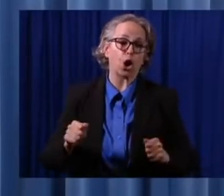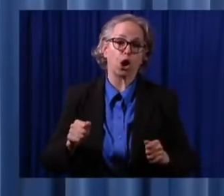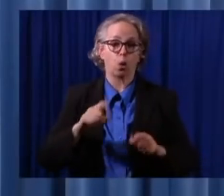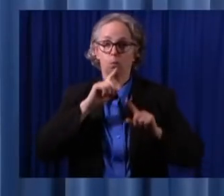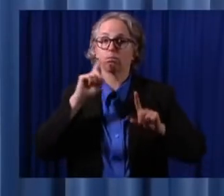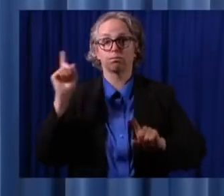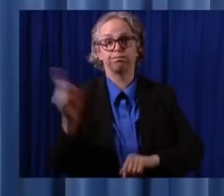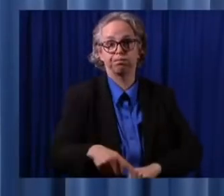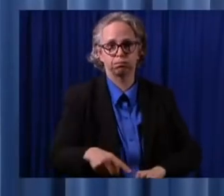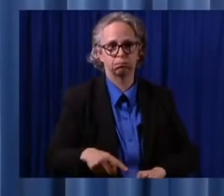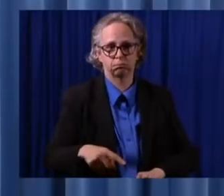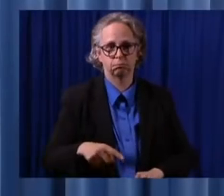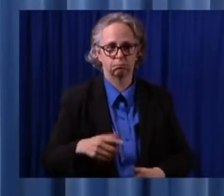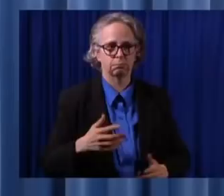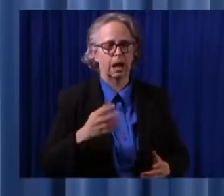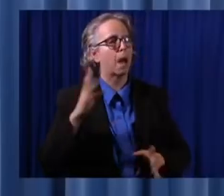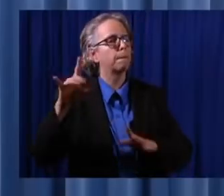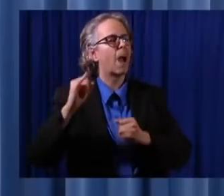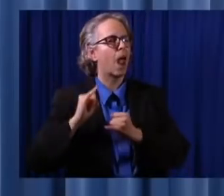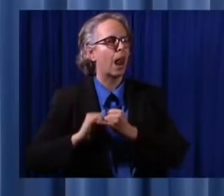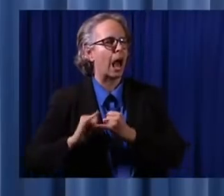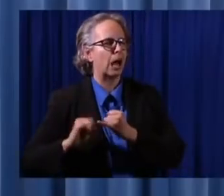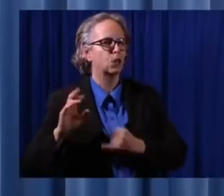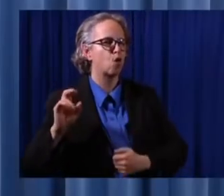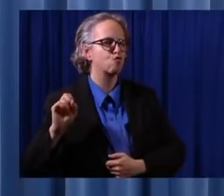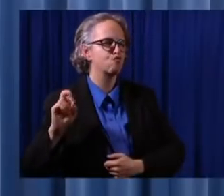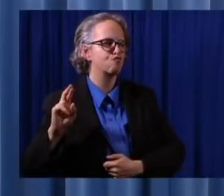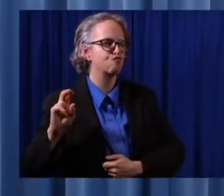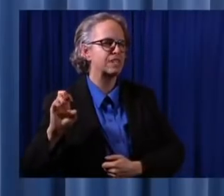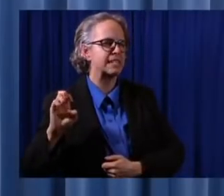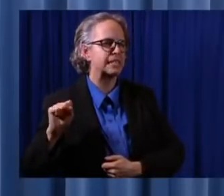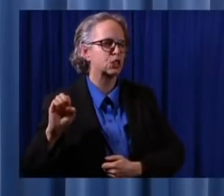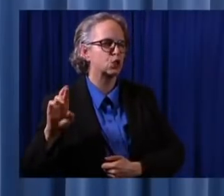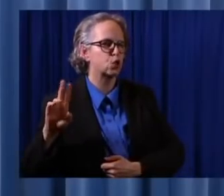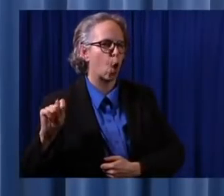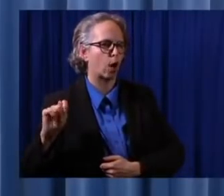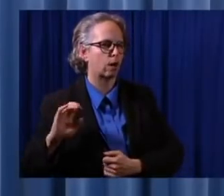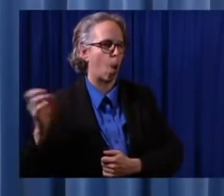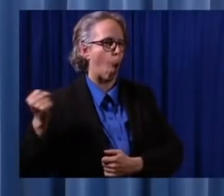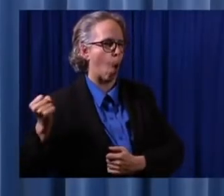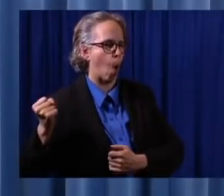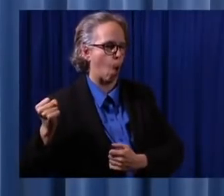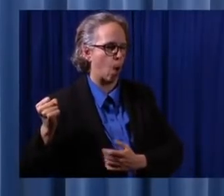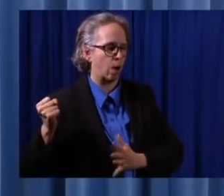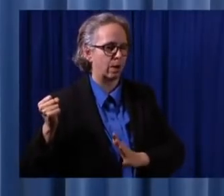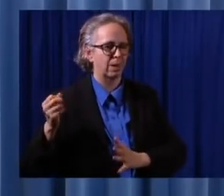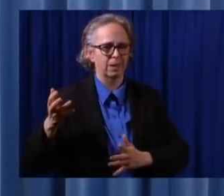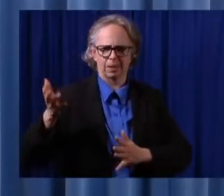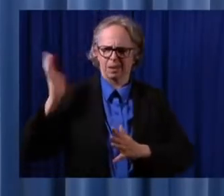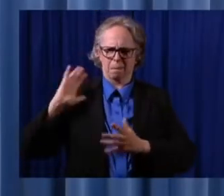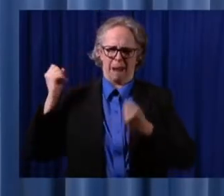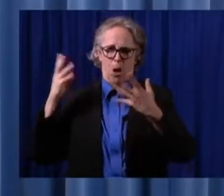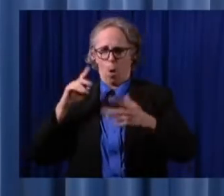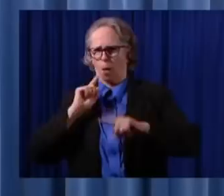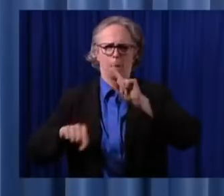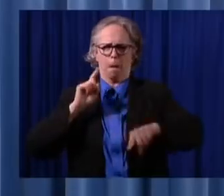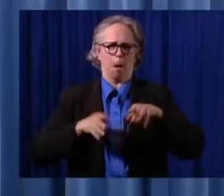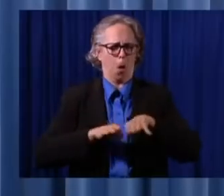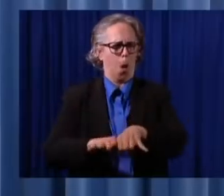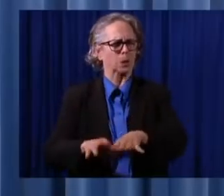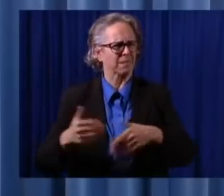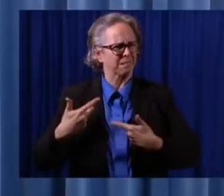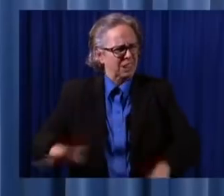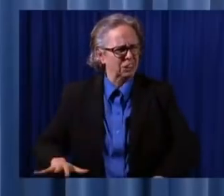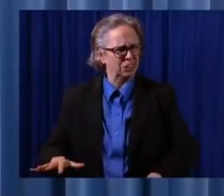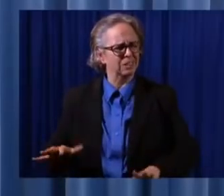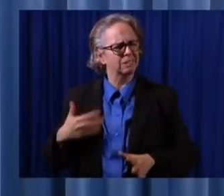last resort. I mean, we don't want to do that. We went through that in the closing. We did things that we thought made sense and did them in a